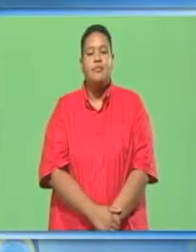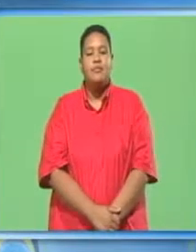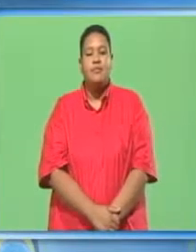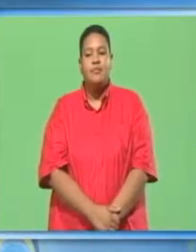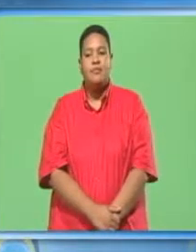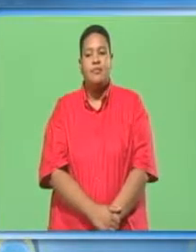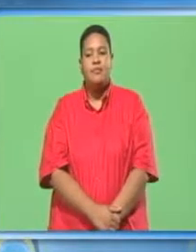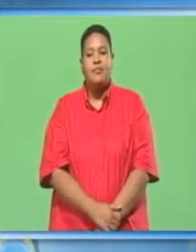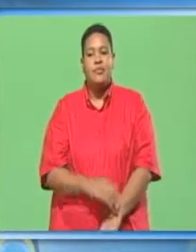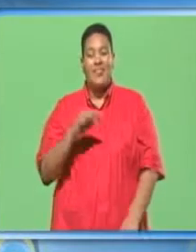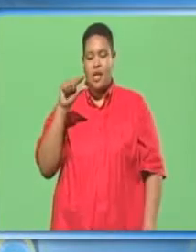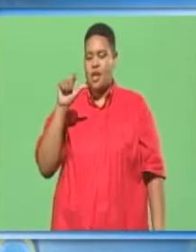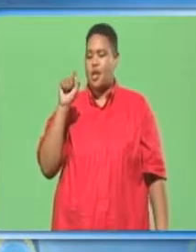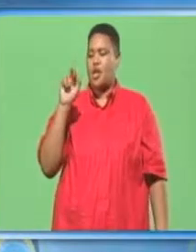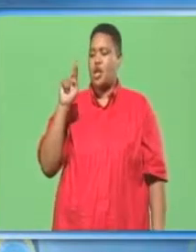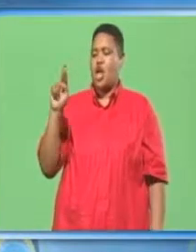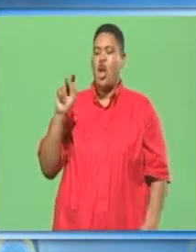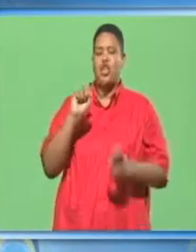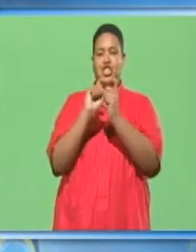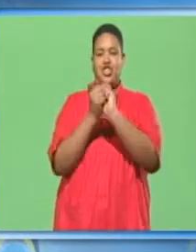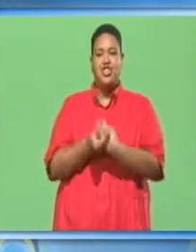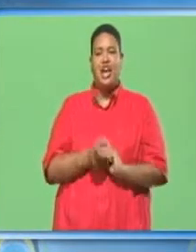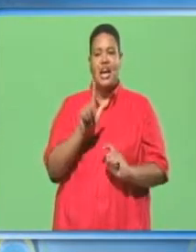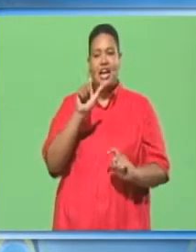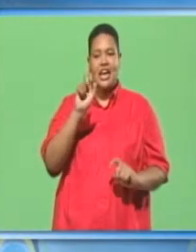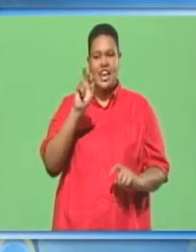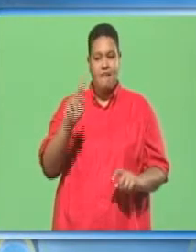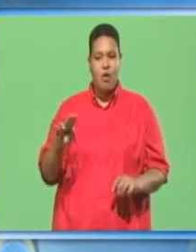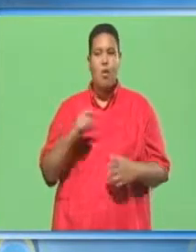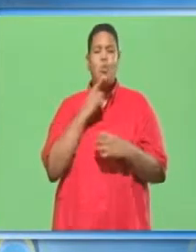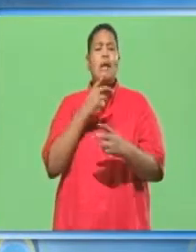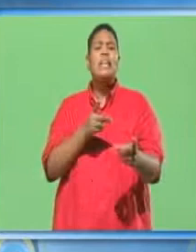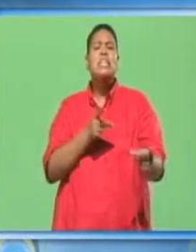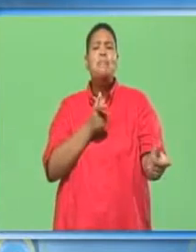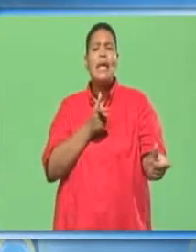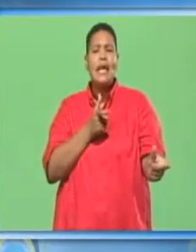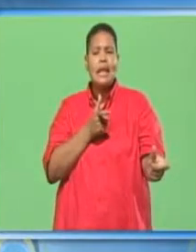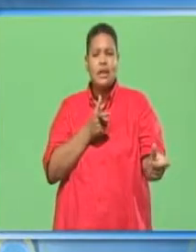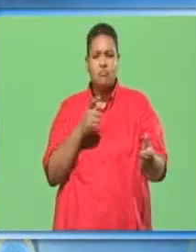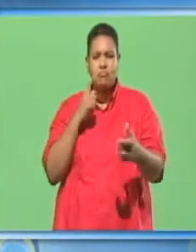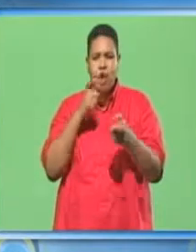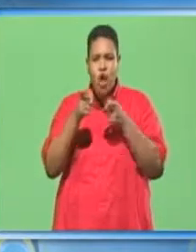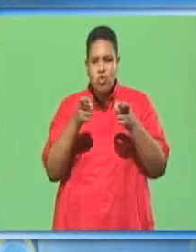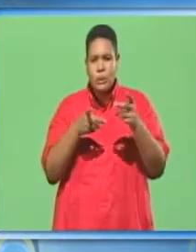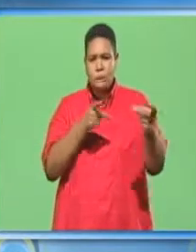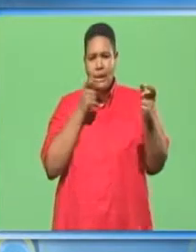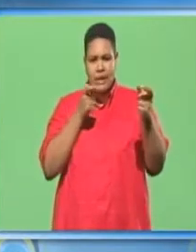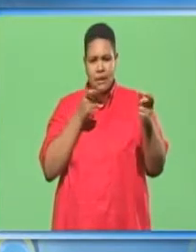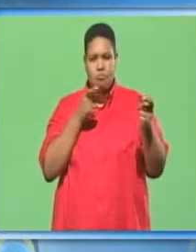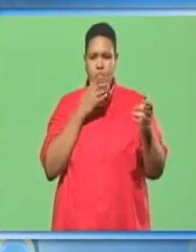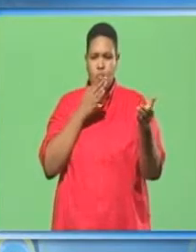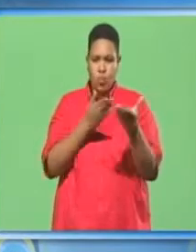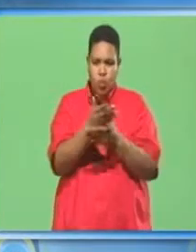Gear change lever. This controls the speed at which the timber is fed through the machine.